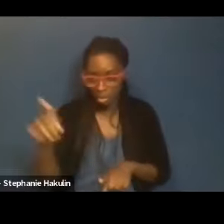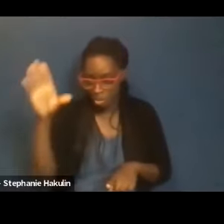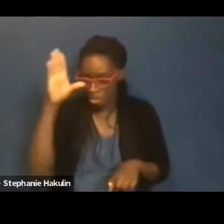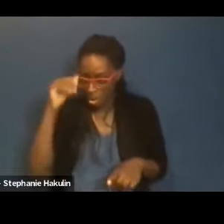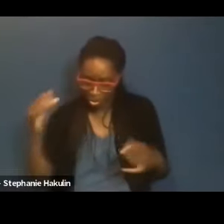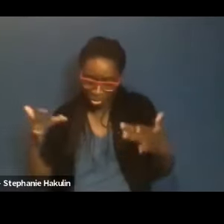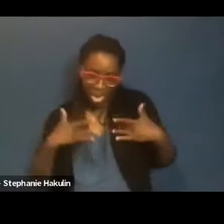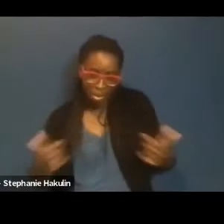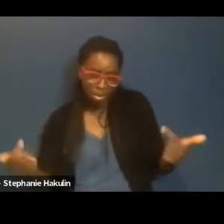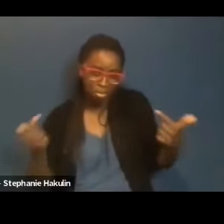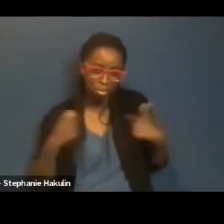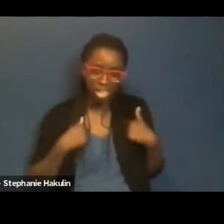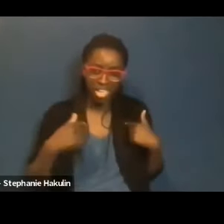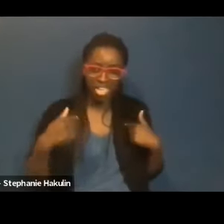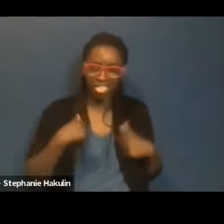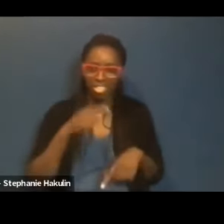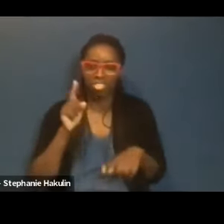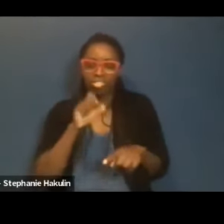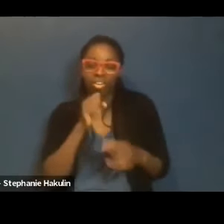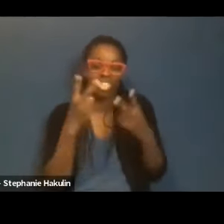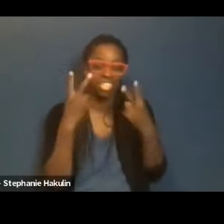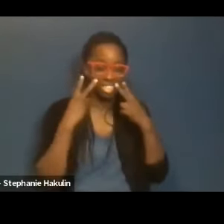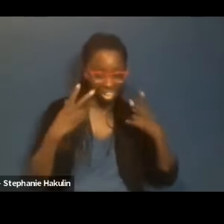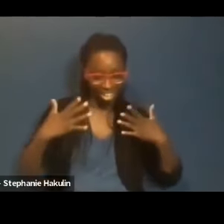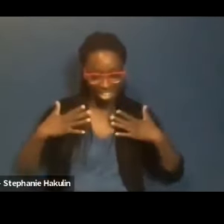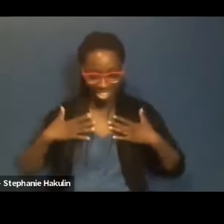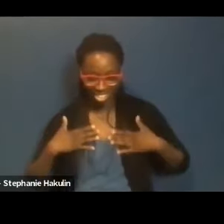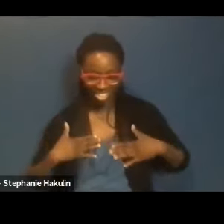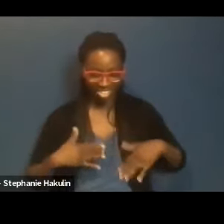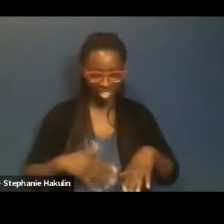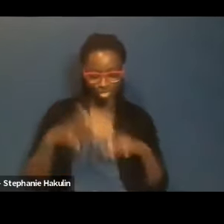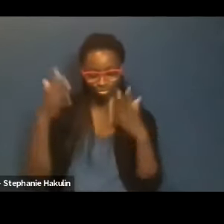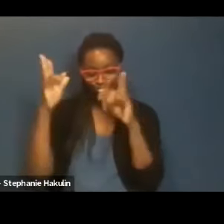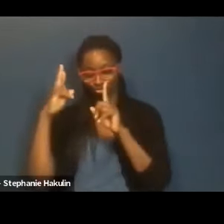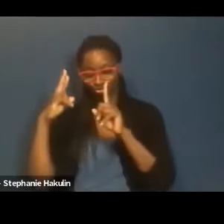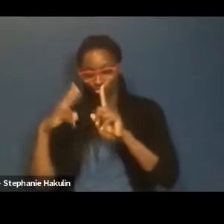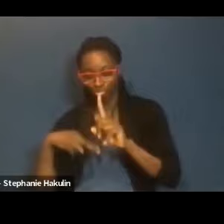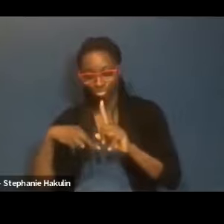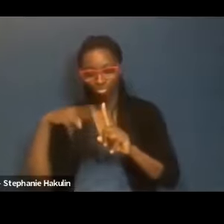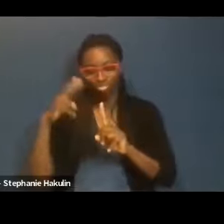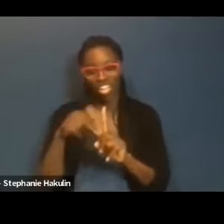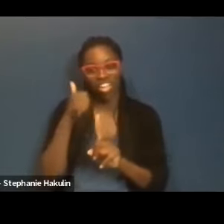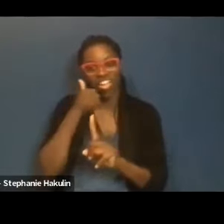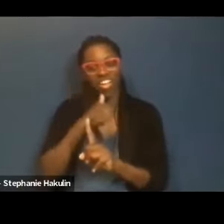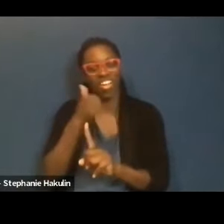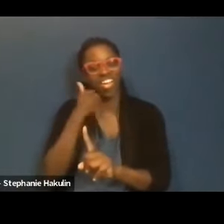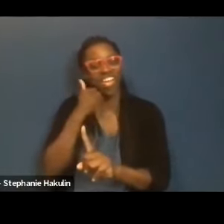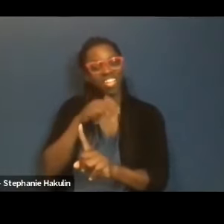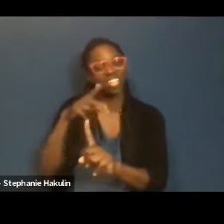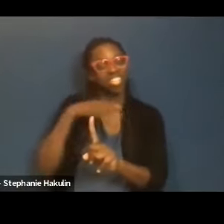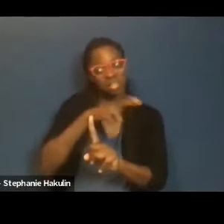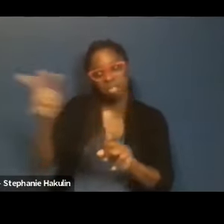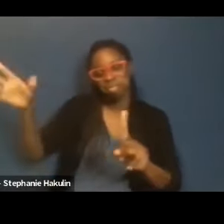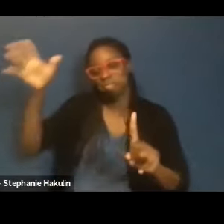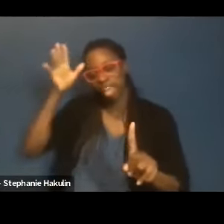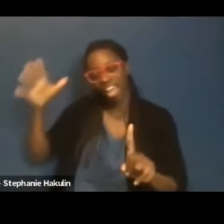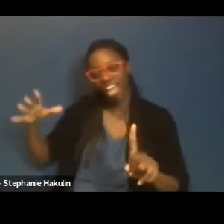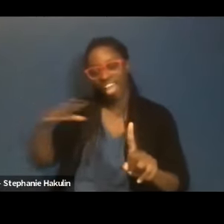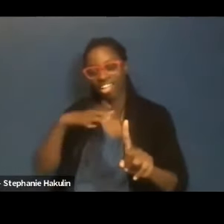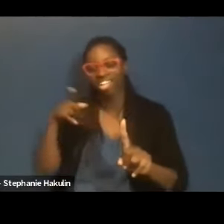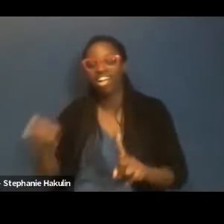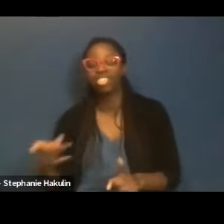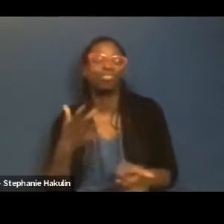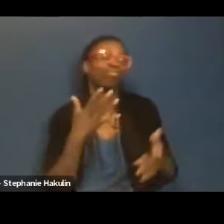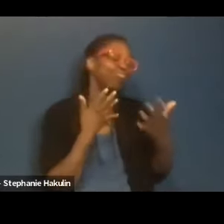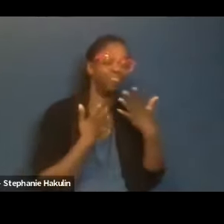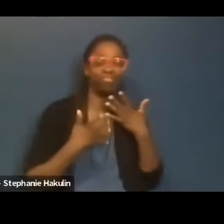body. Shut down in the city with me, bad girl. Every man want a piece of me. The back of them, my papa, them, my bun. Man want wine